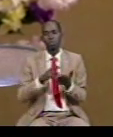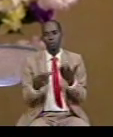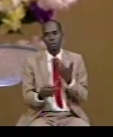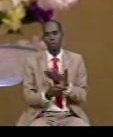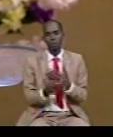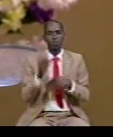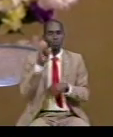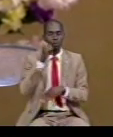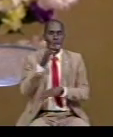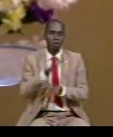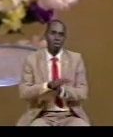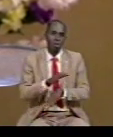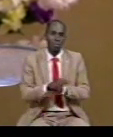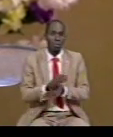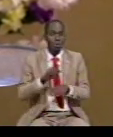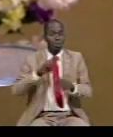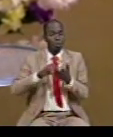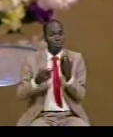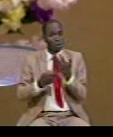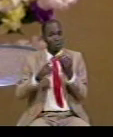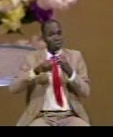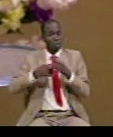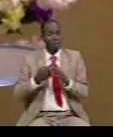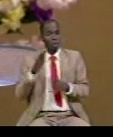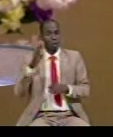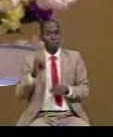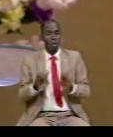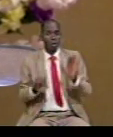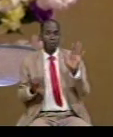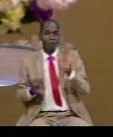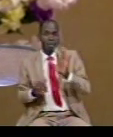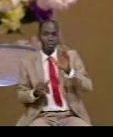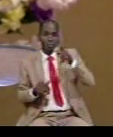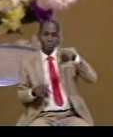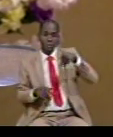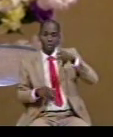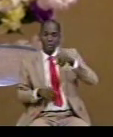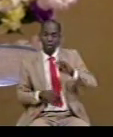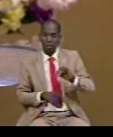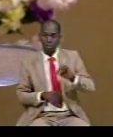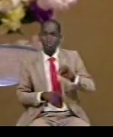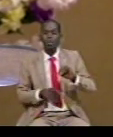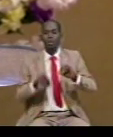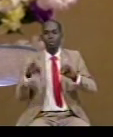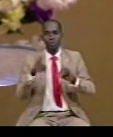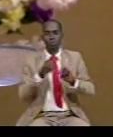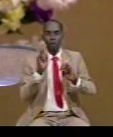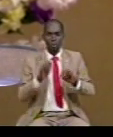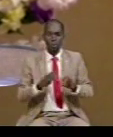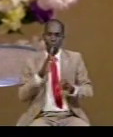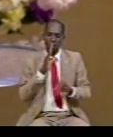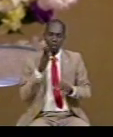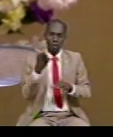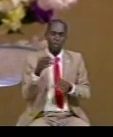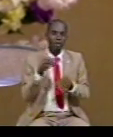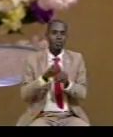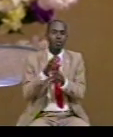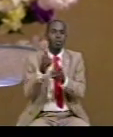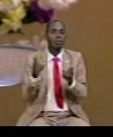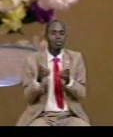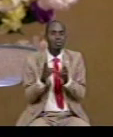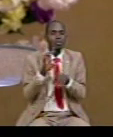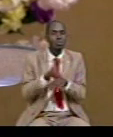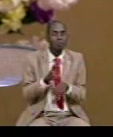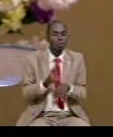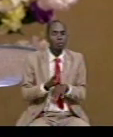Hall. Therefore, make sure you come earlier so that you don't miss out. This